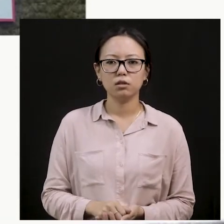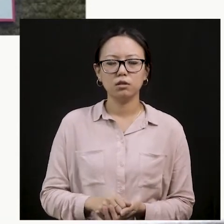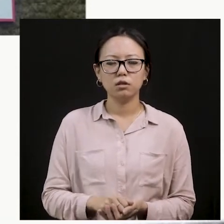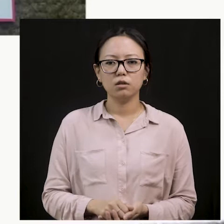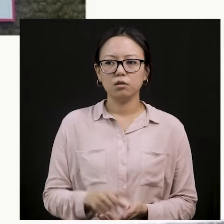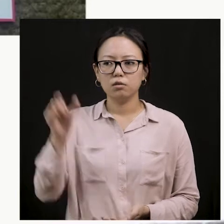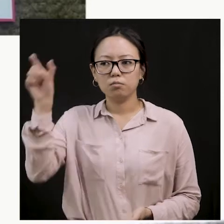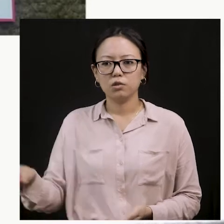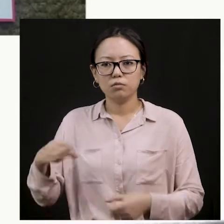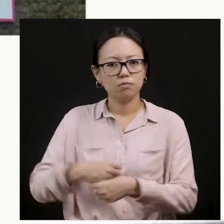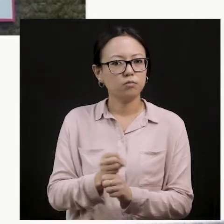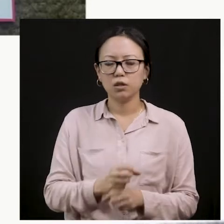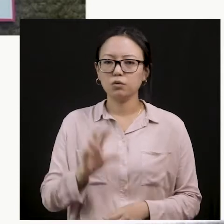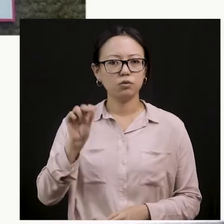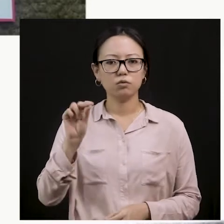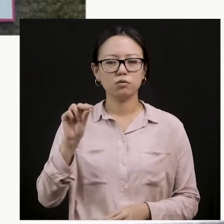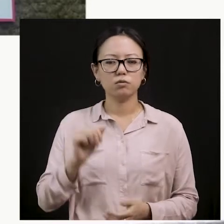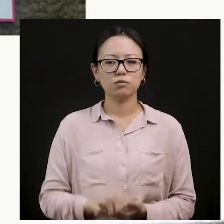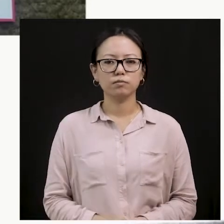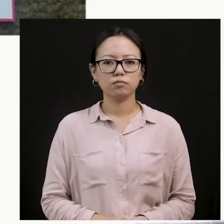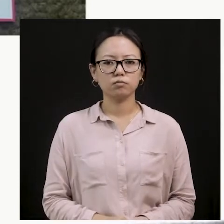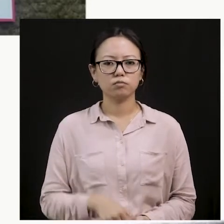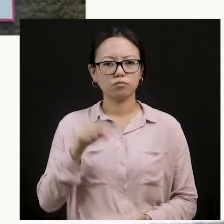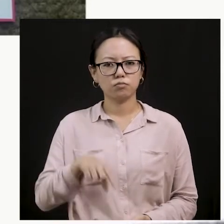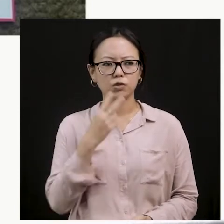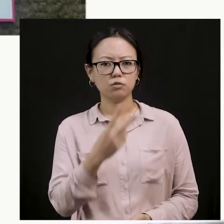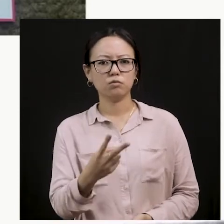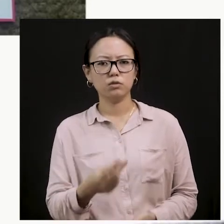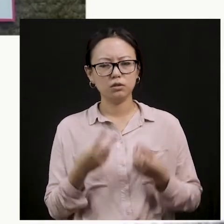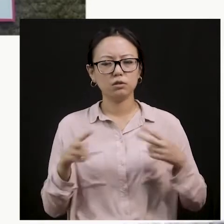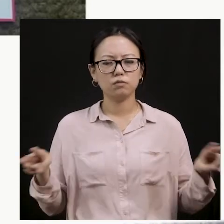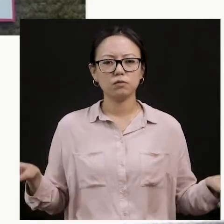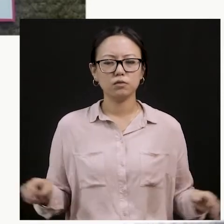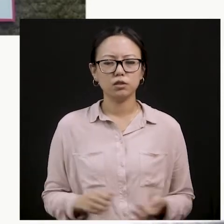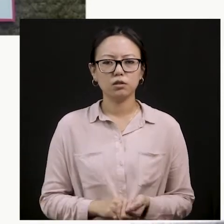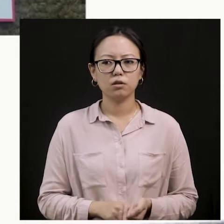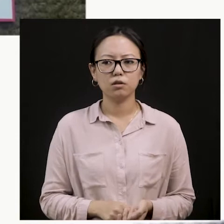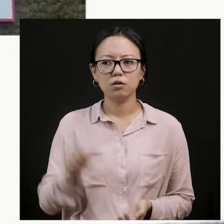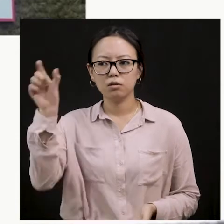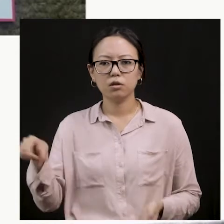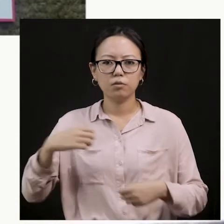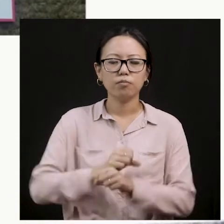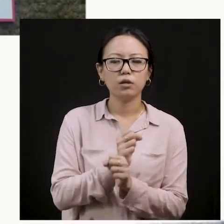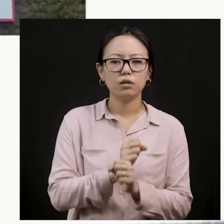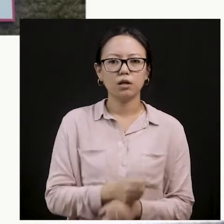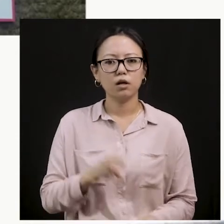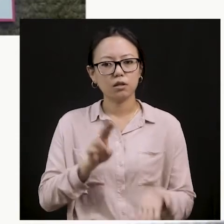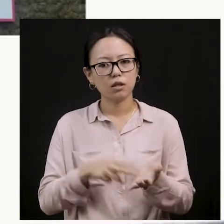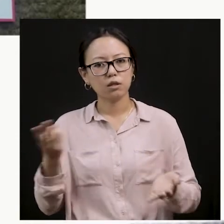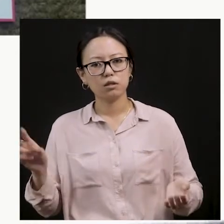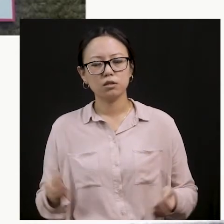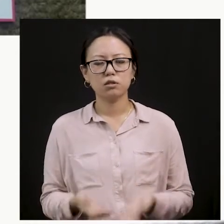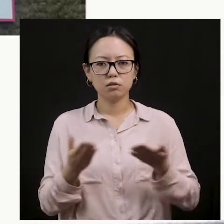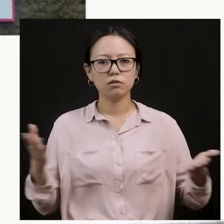examples of man-made and natural things. And dear students, it is very important for every class